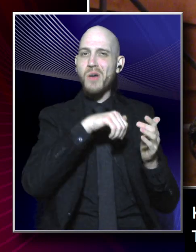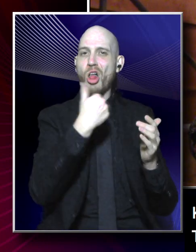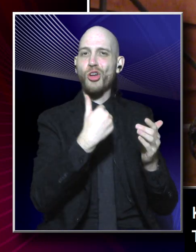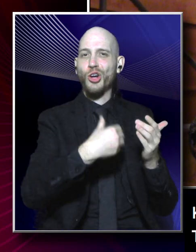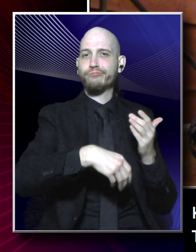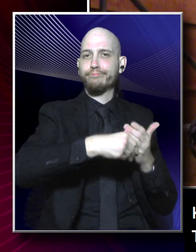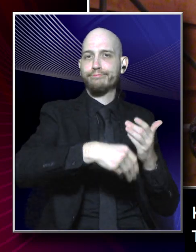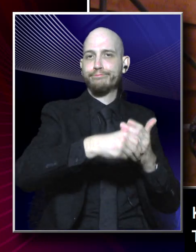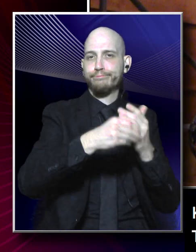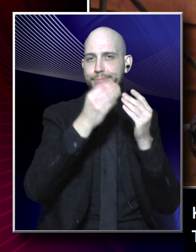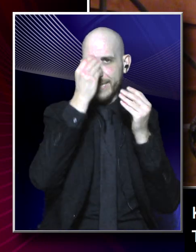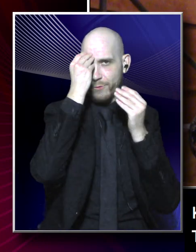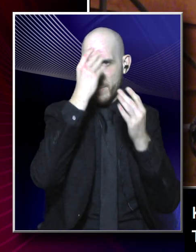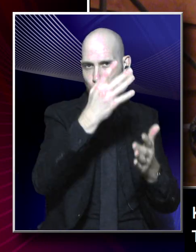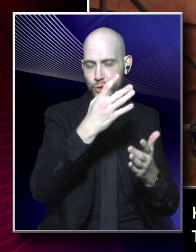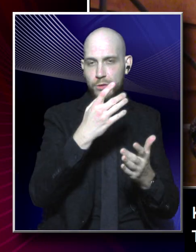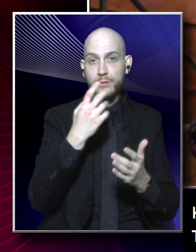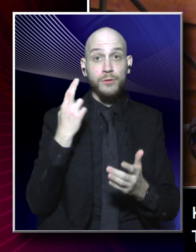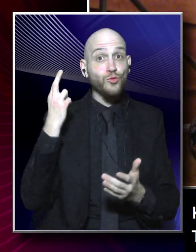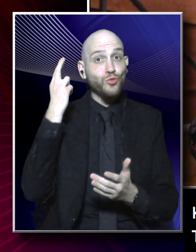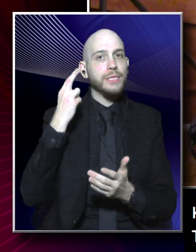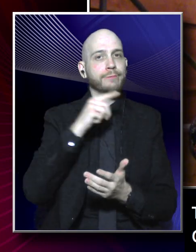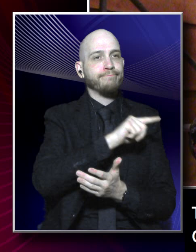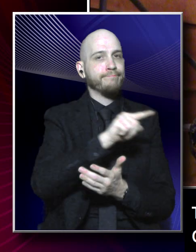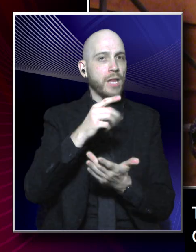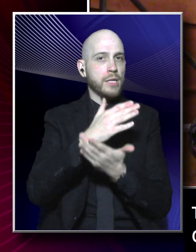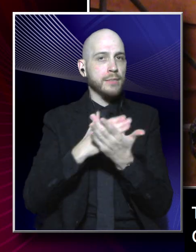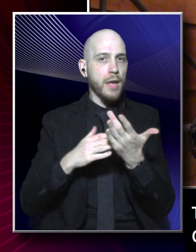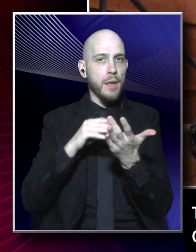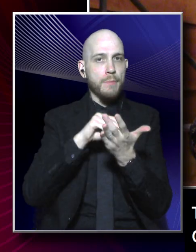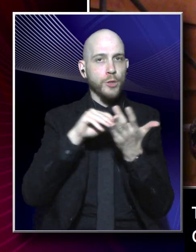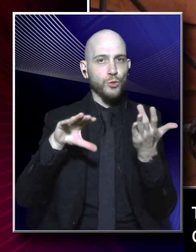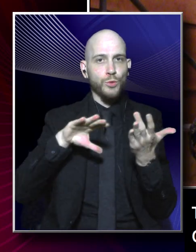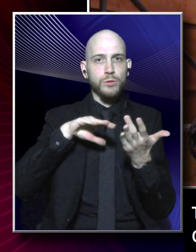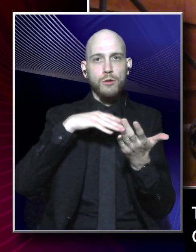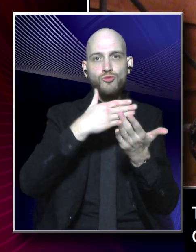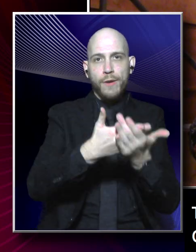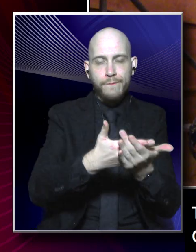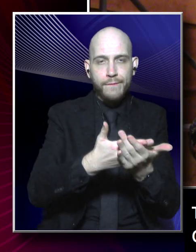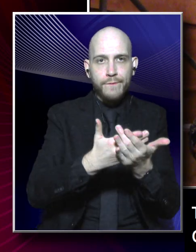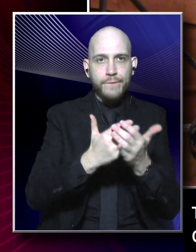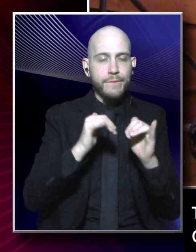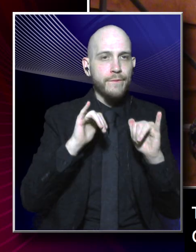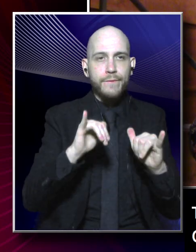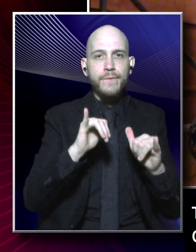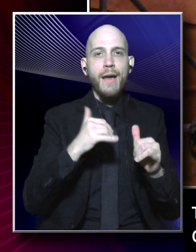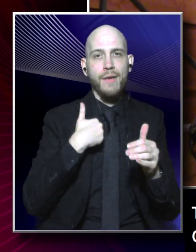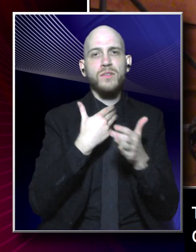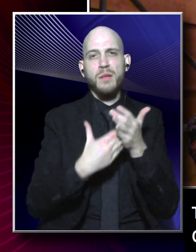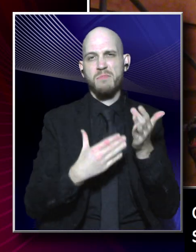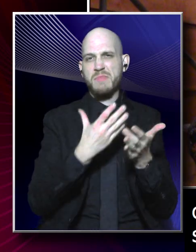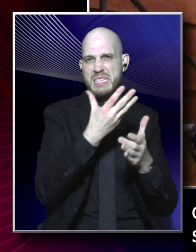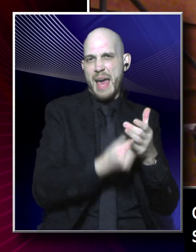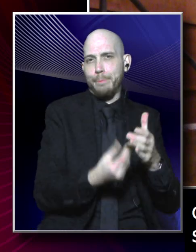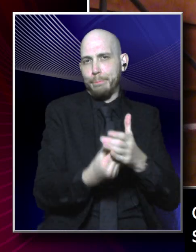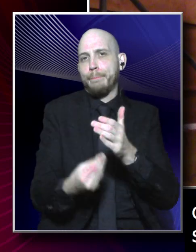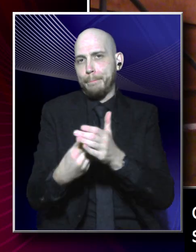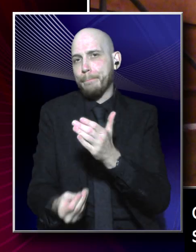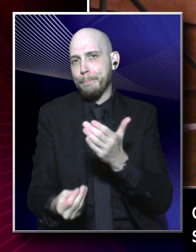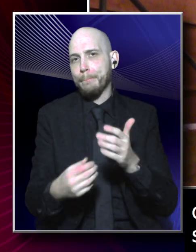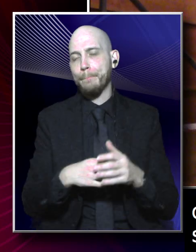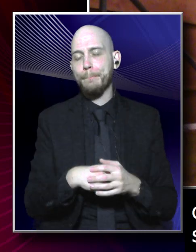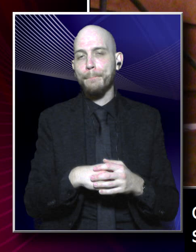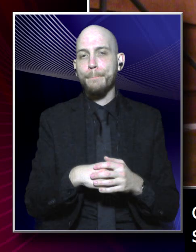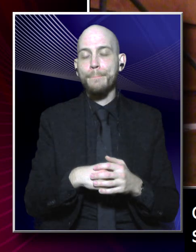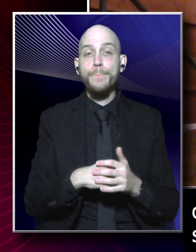where in your Stepford district, they would already know them. And so that's something in the future, hopefully we